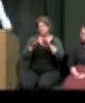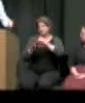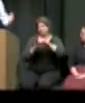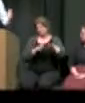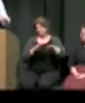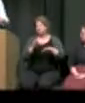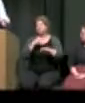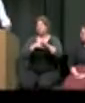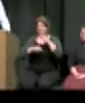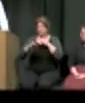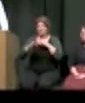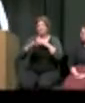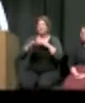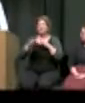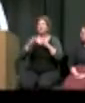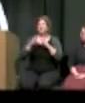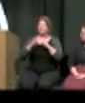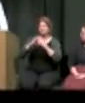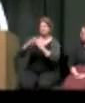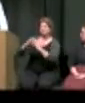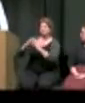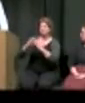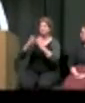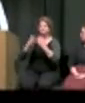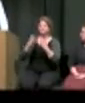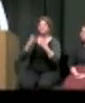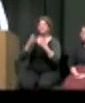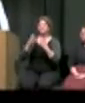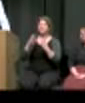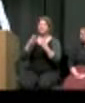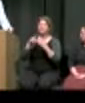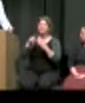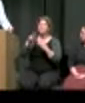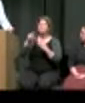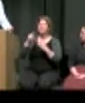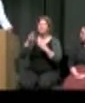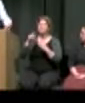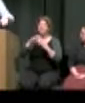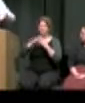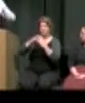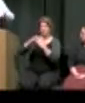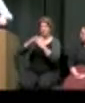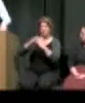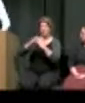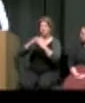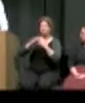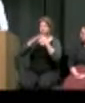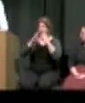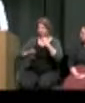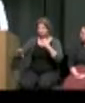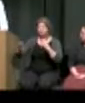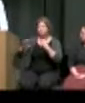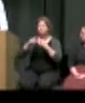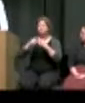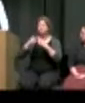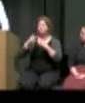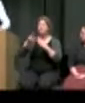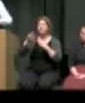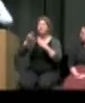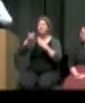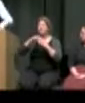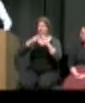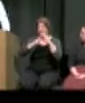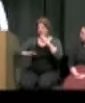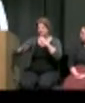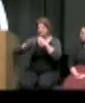over to confined pug mill system, where it's either chutes or gravity fed, instead